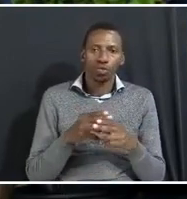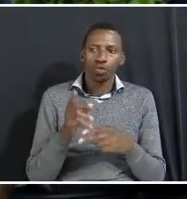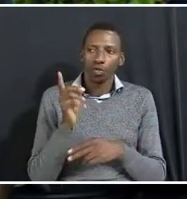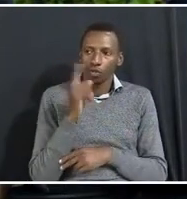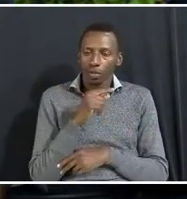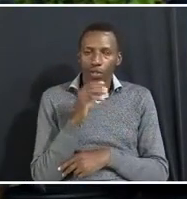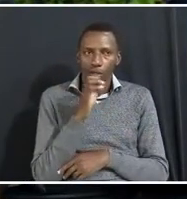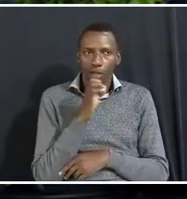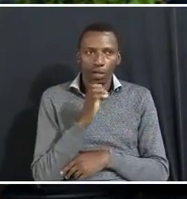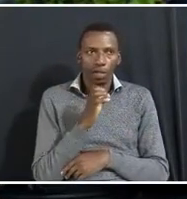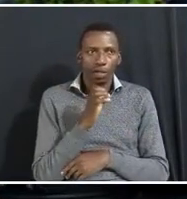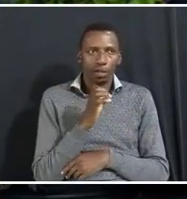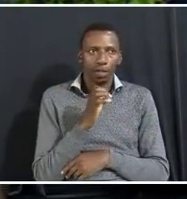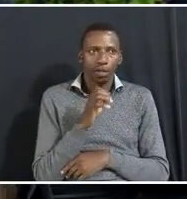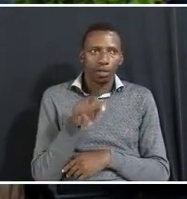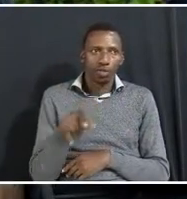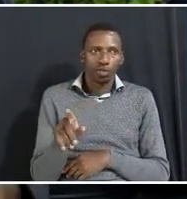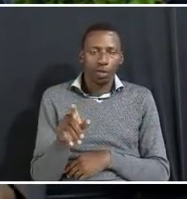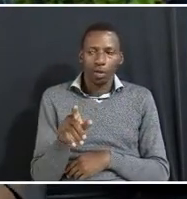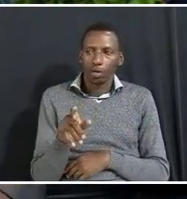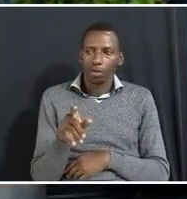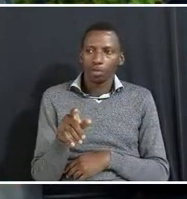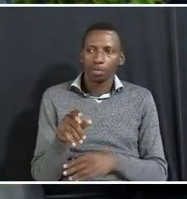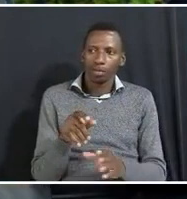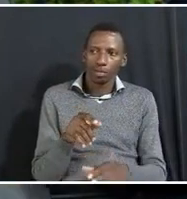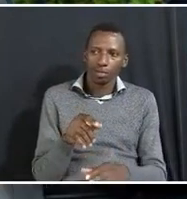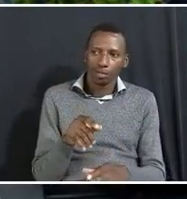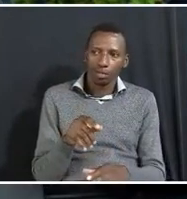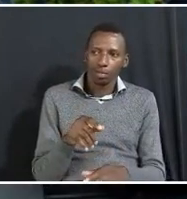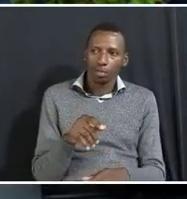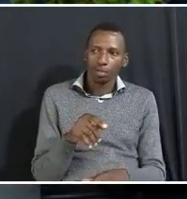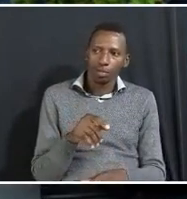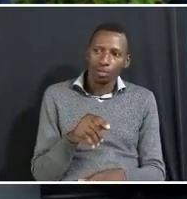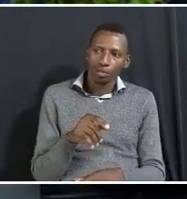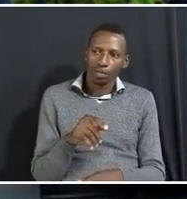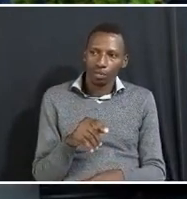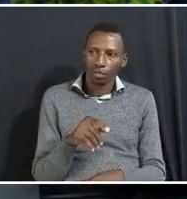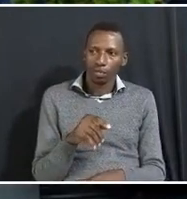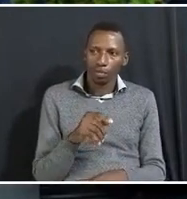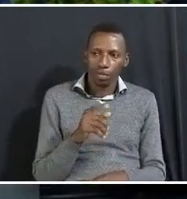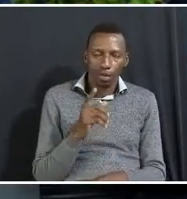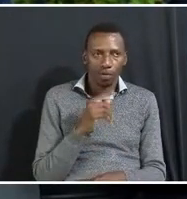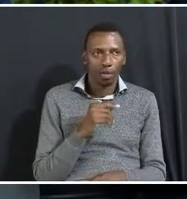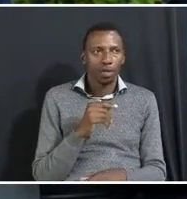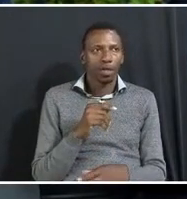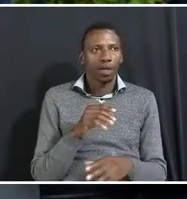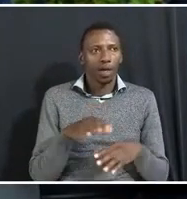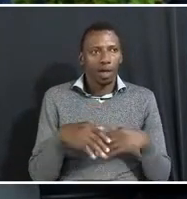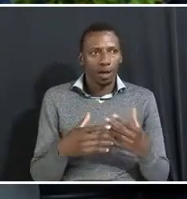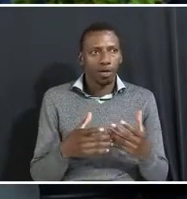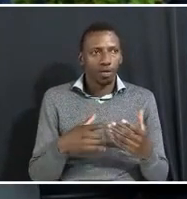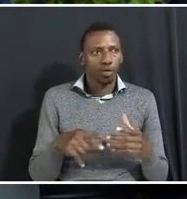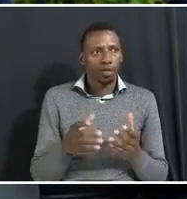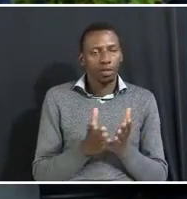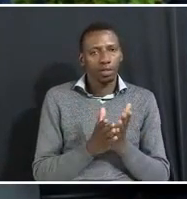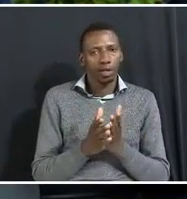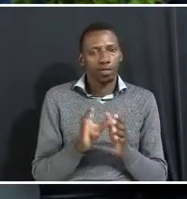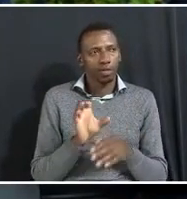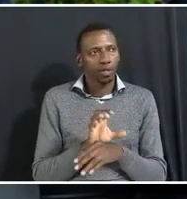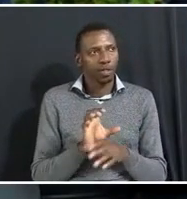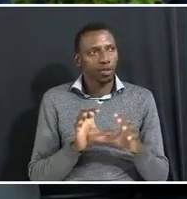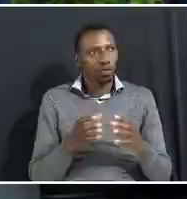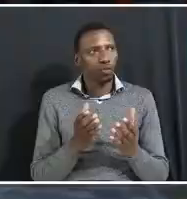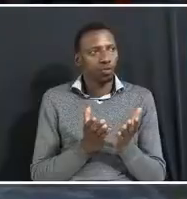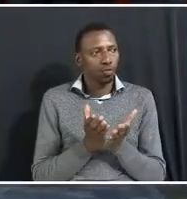Elder, what would be your concluding remarks in how we serve the church and the community through the prayer